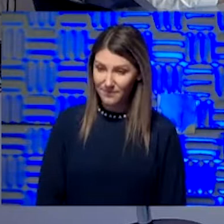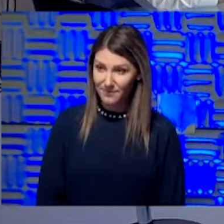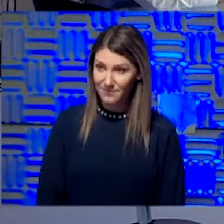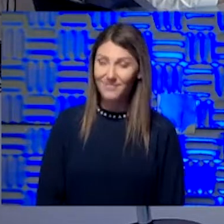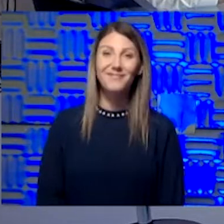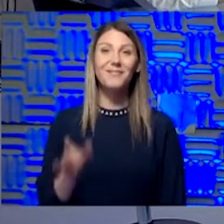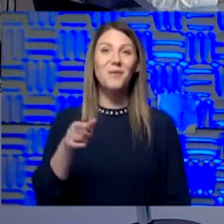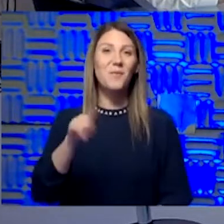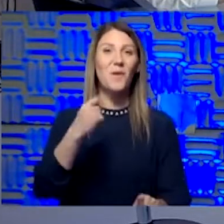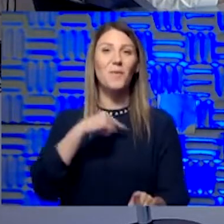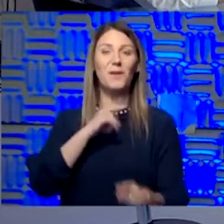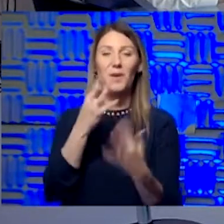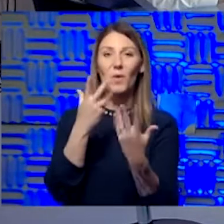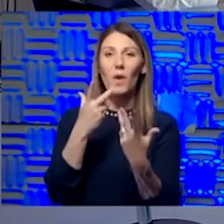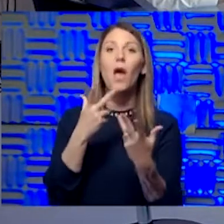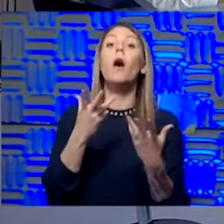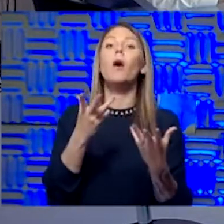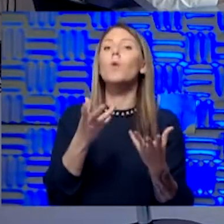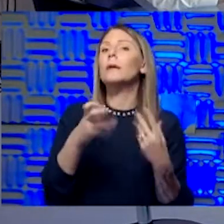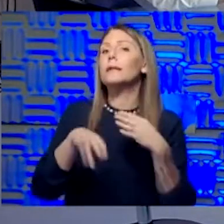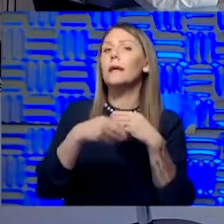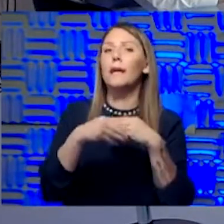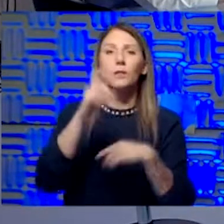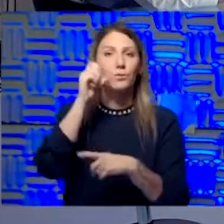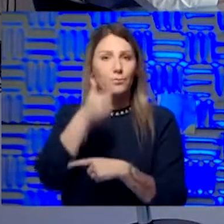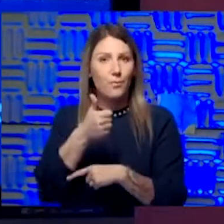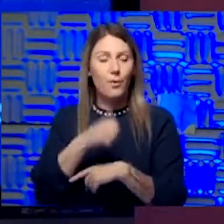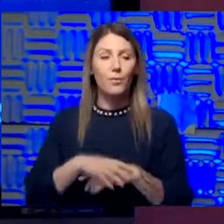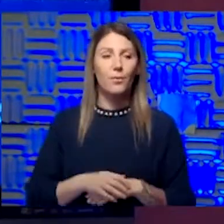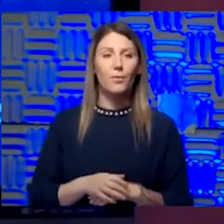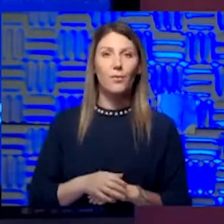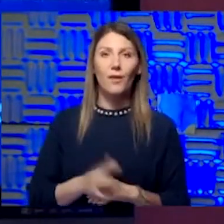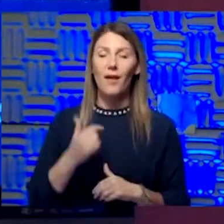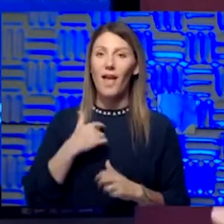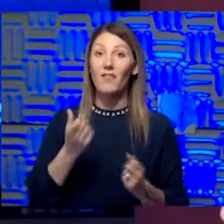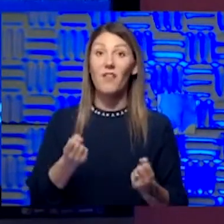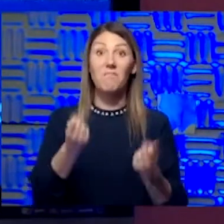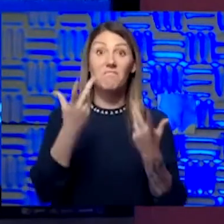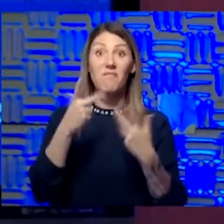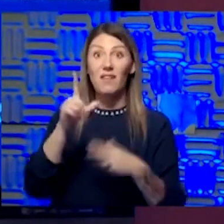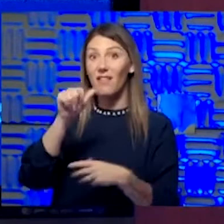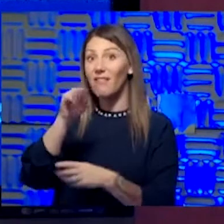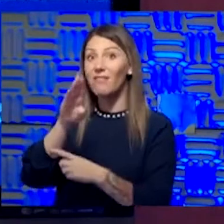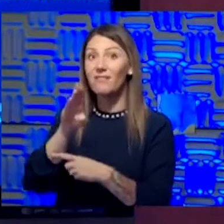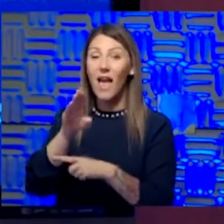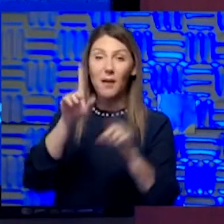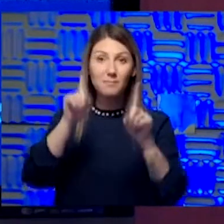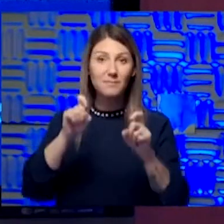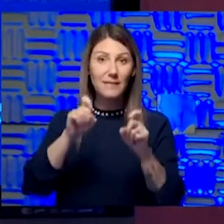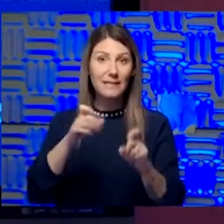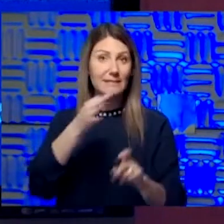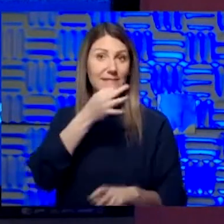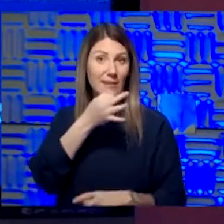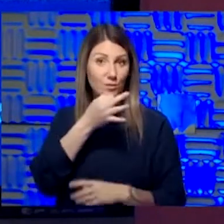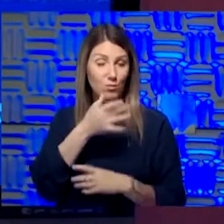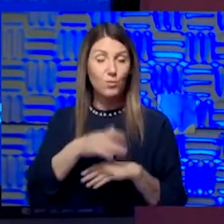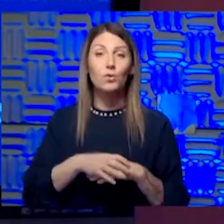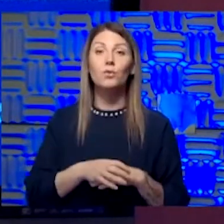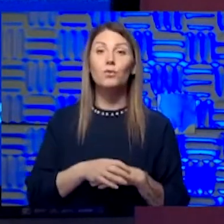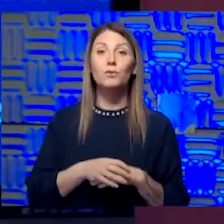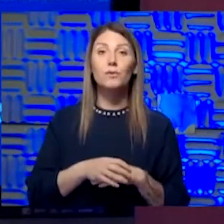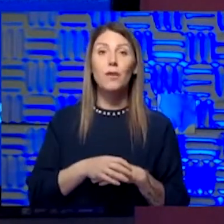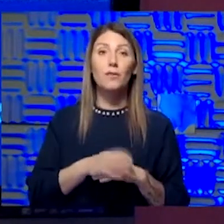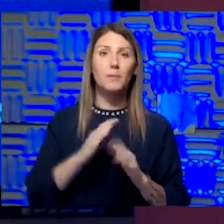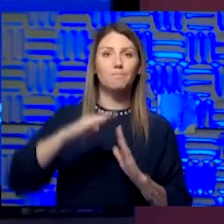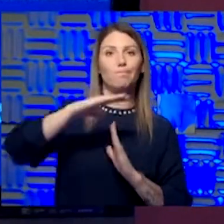As we wait on that, just a quick note about tomorrow. We have a bunch of lab testing experts coming. The head of our micro